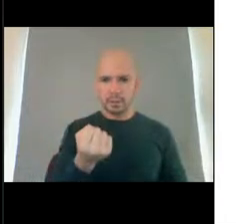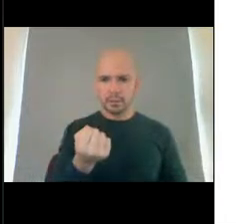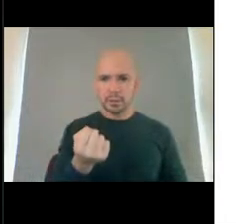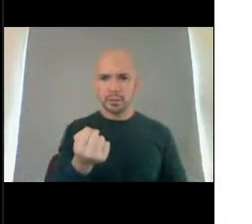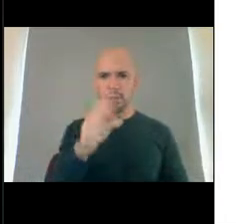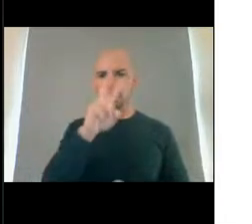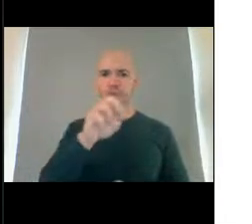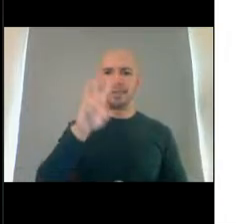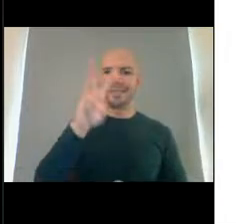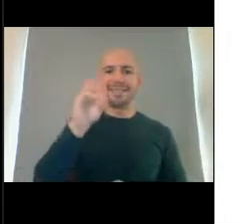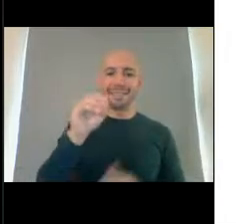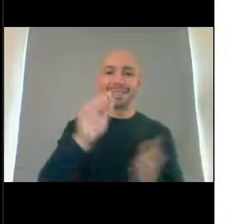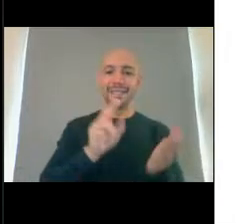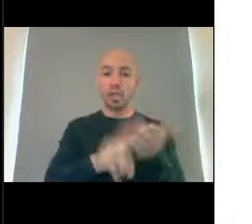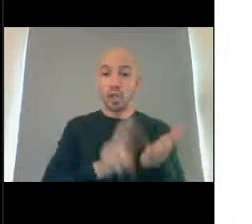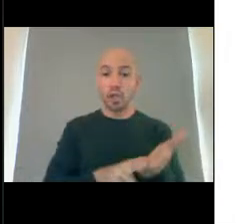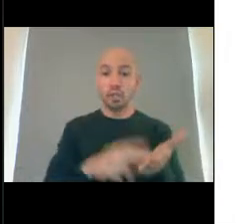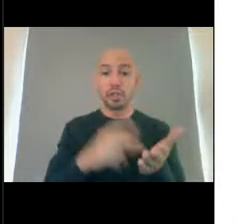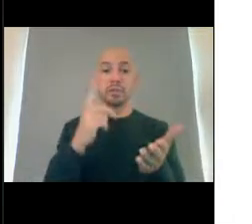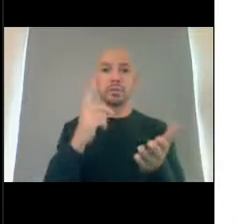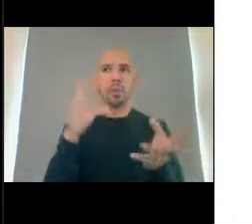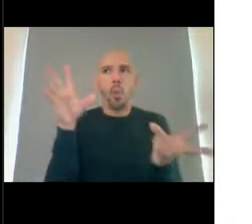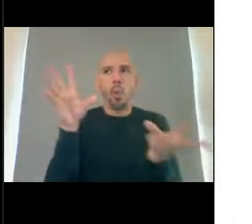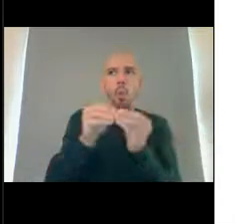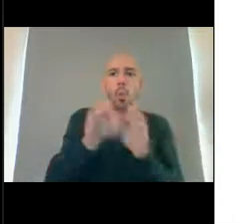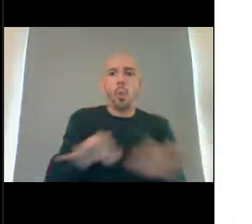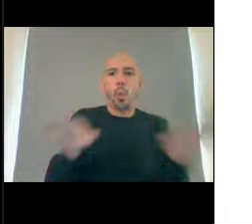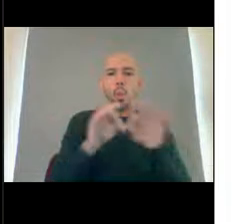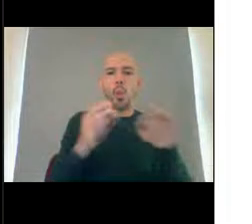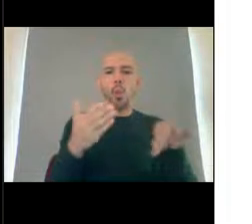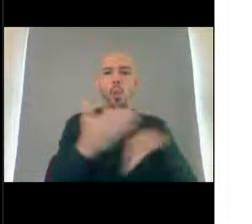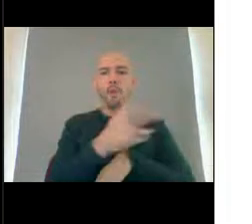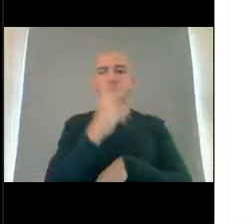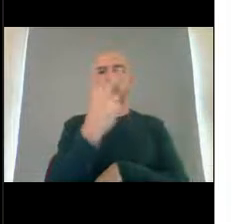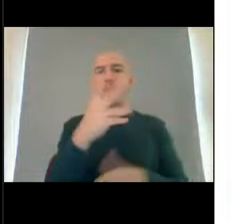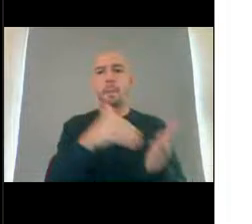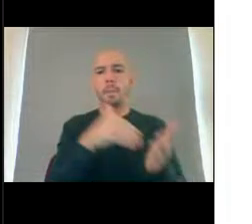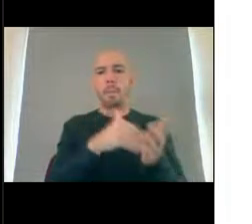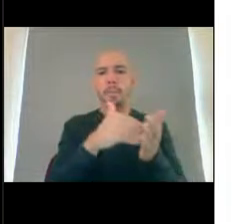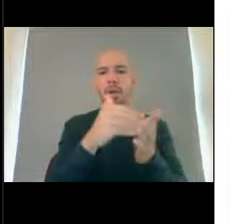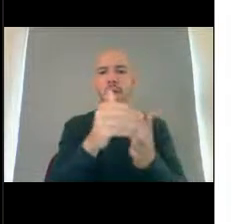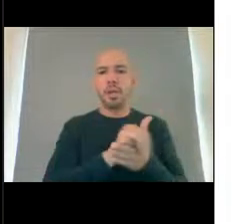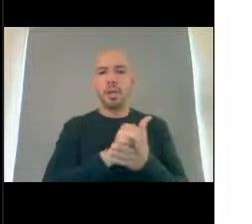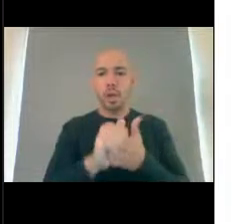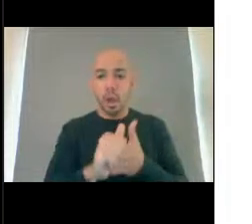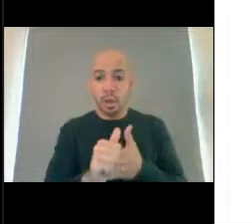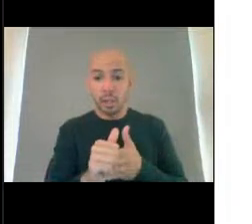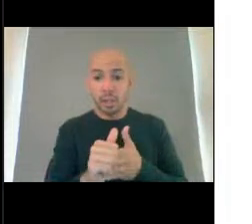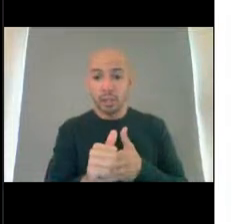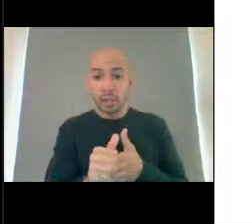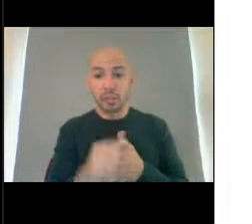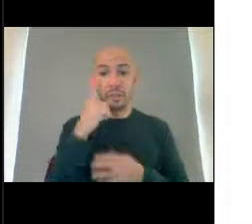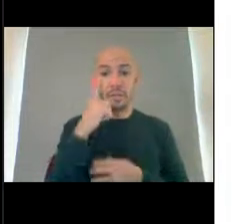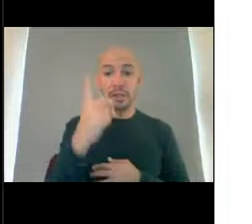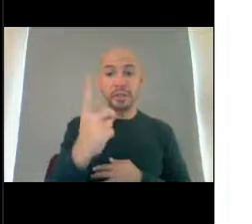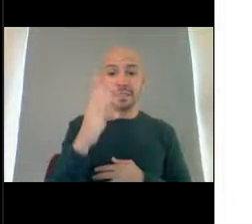measured over a federal fiscal year because the federal dbe uh program uh we have a dbe goal of